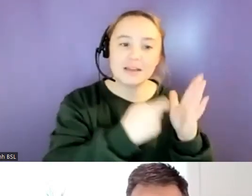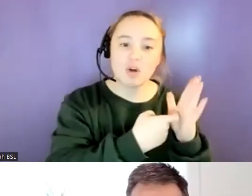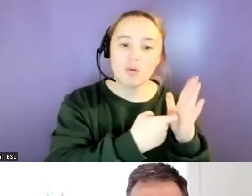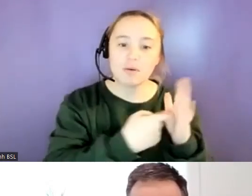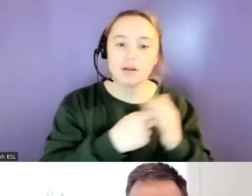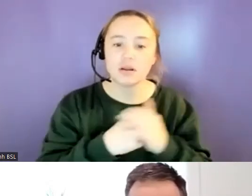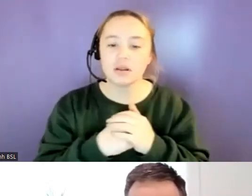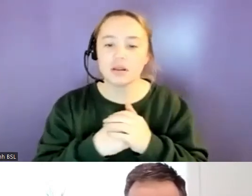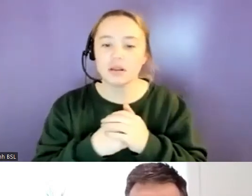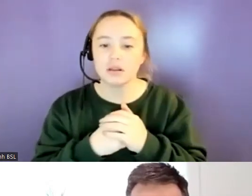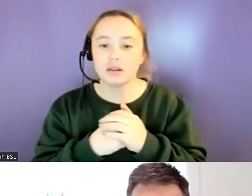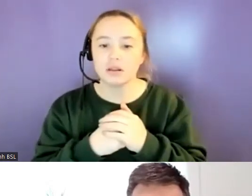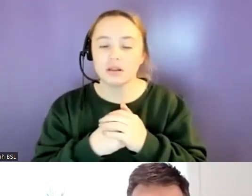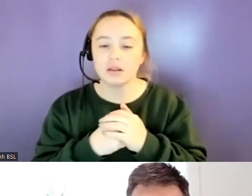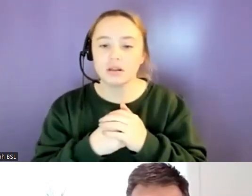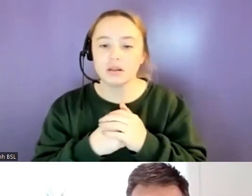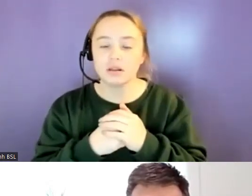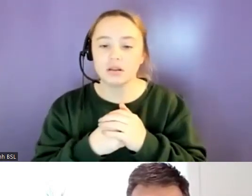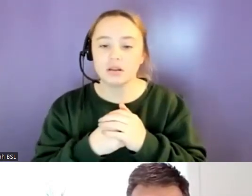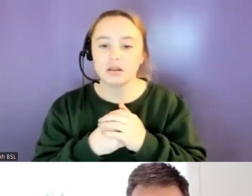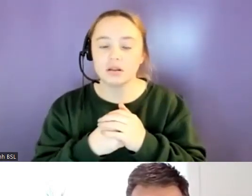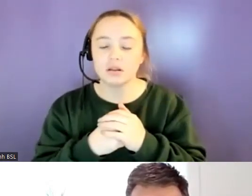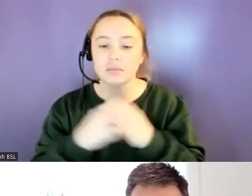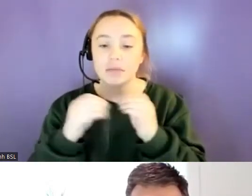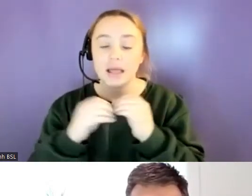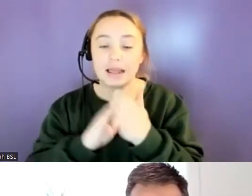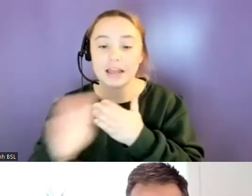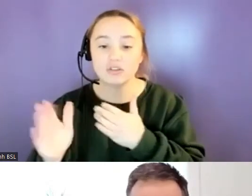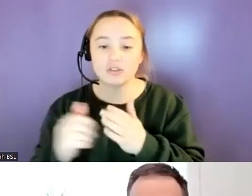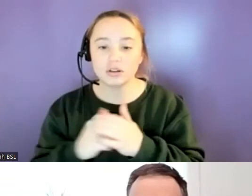I actually ask my question? You can, yes.